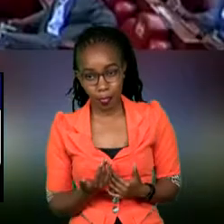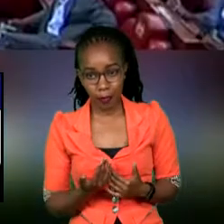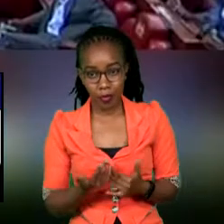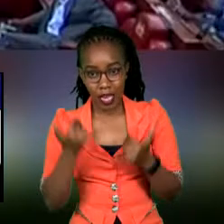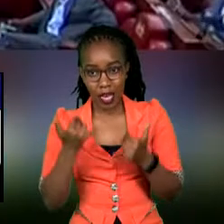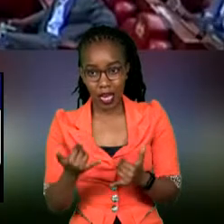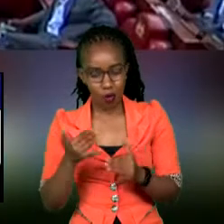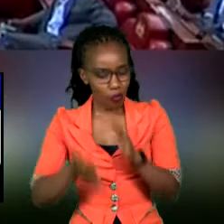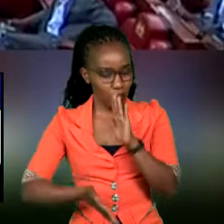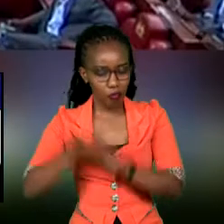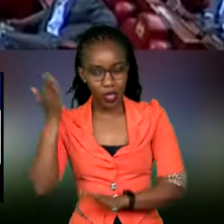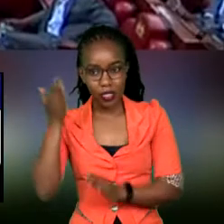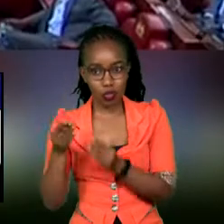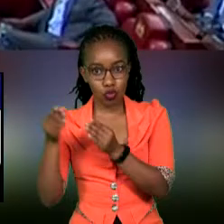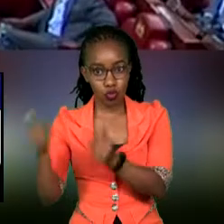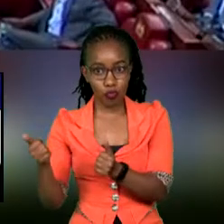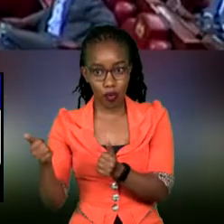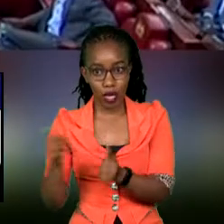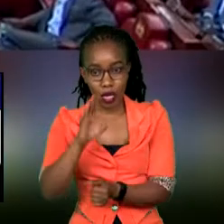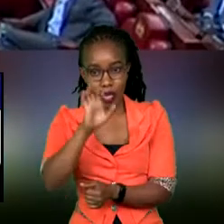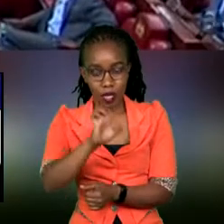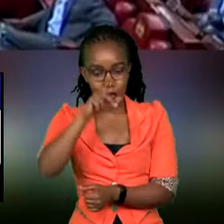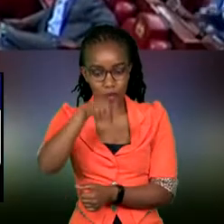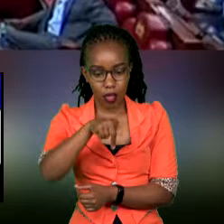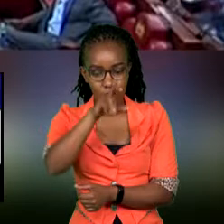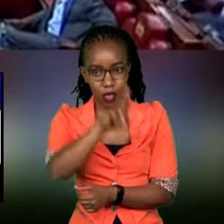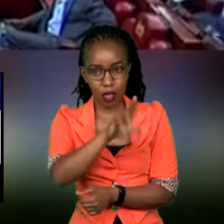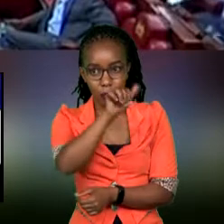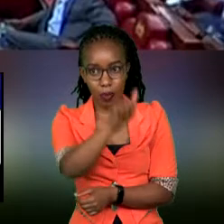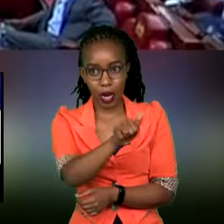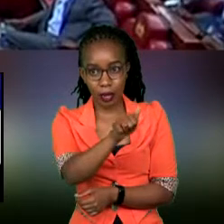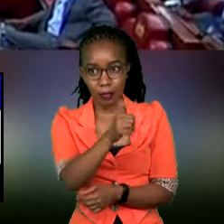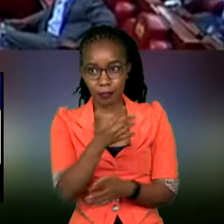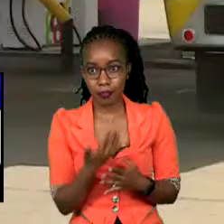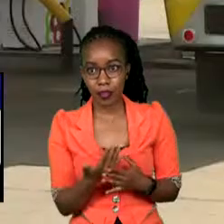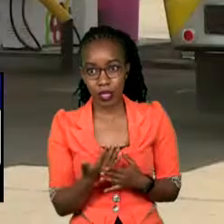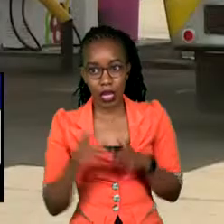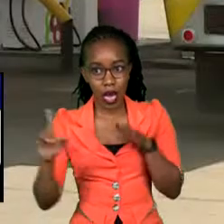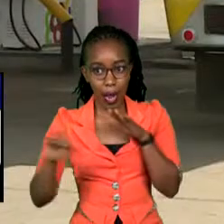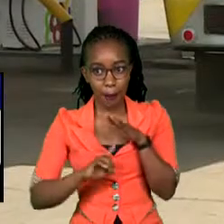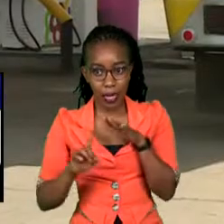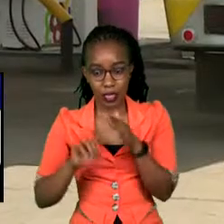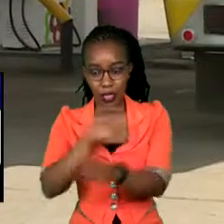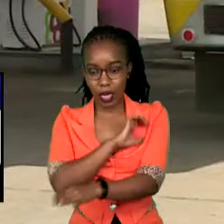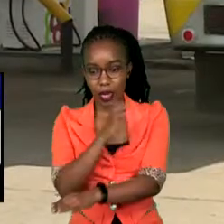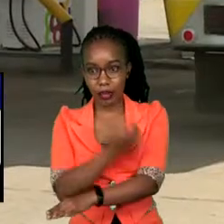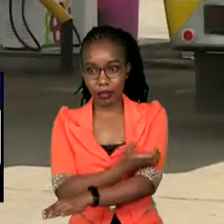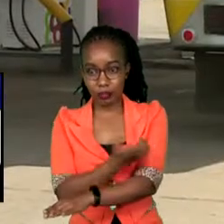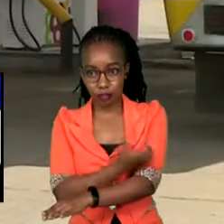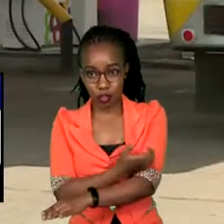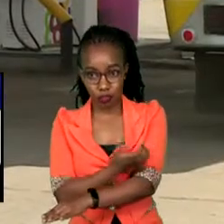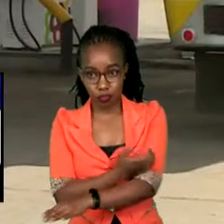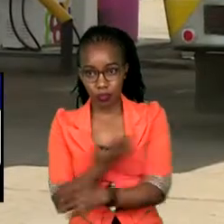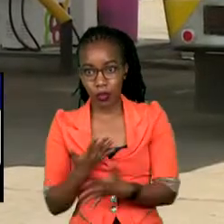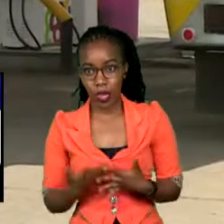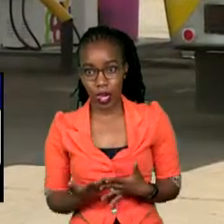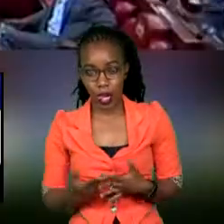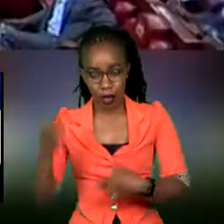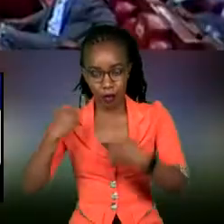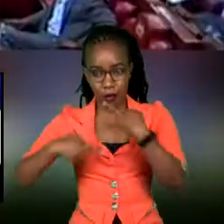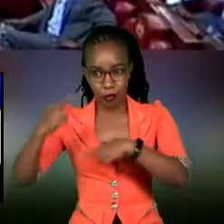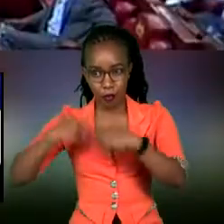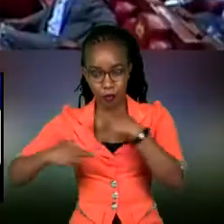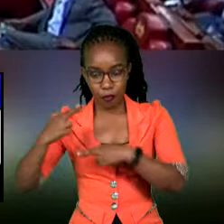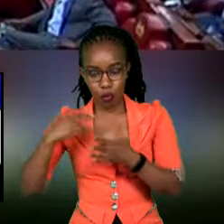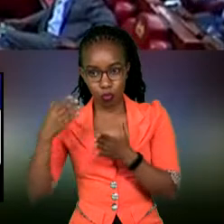action against the Energy, Petroleum and Regulatory Authority and the Ministry of Energy, which surprisingly only reviews the prices